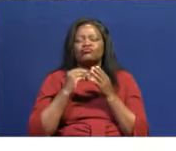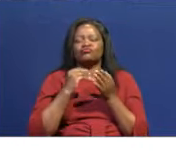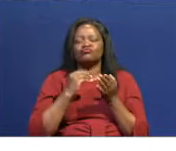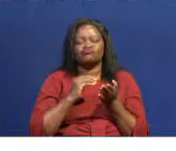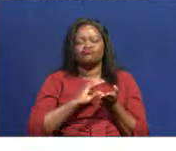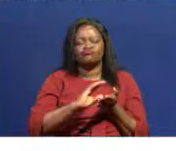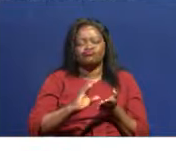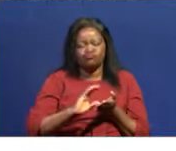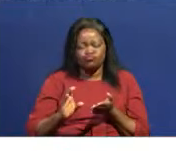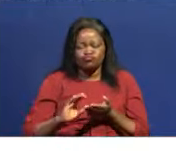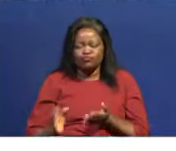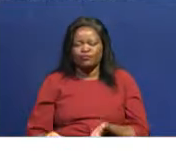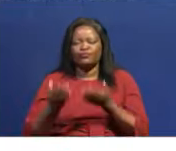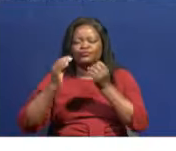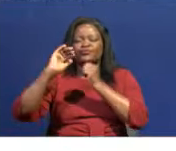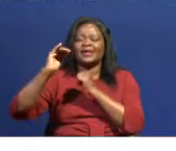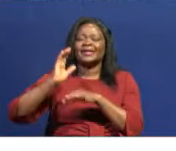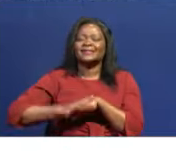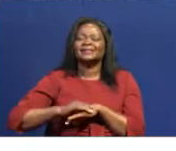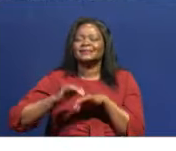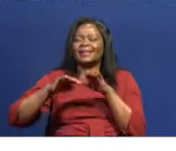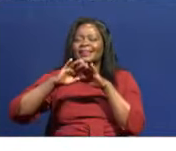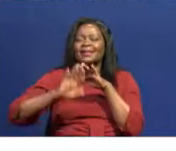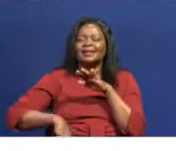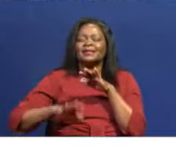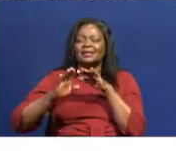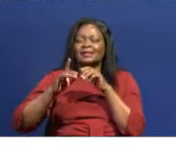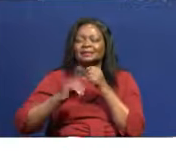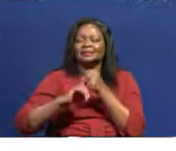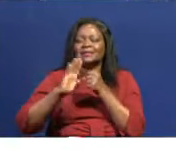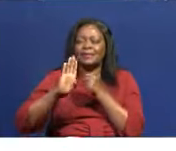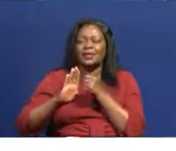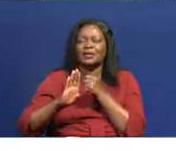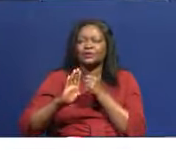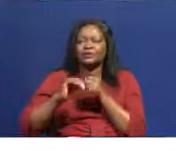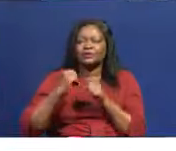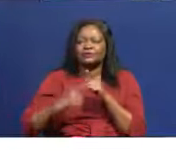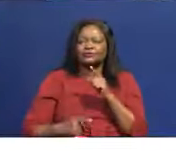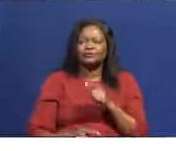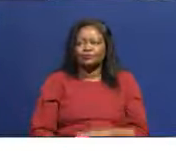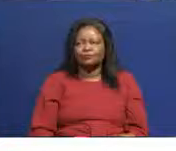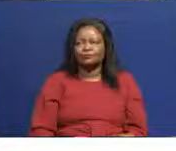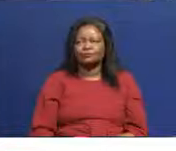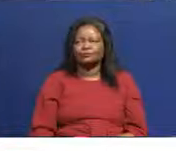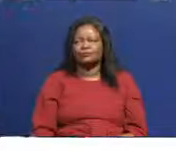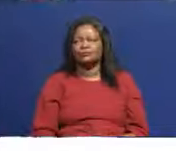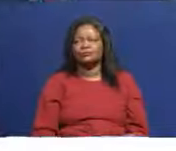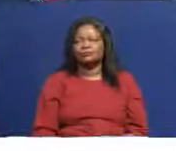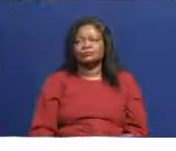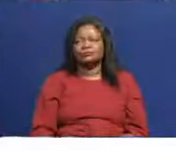for especially counties getting less than 6 billion shillings annually.